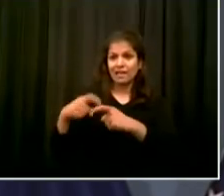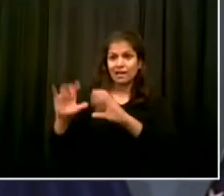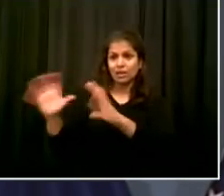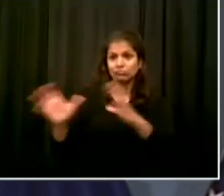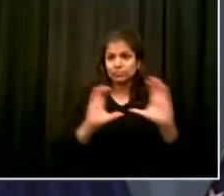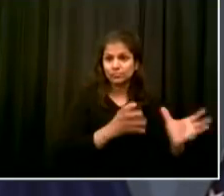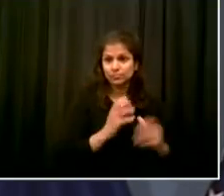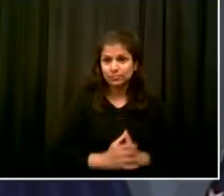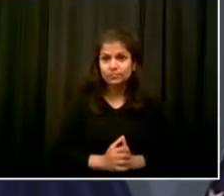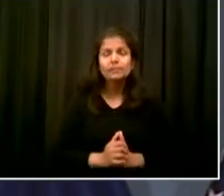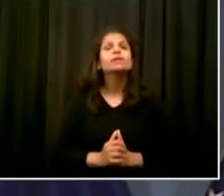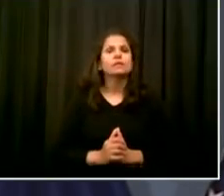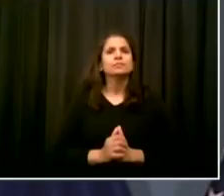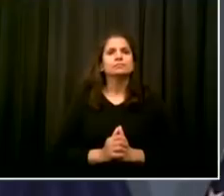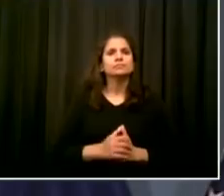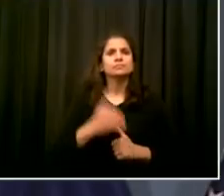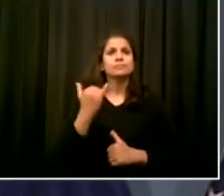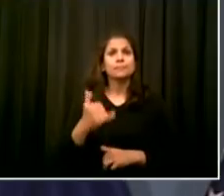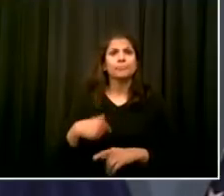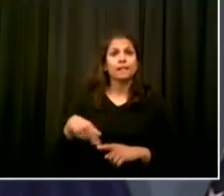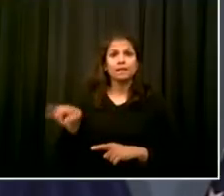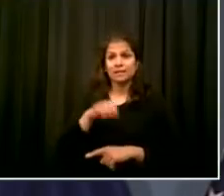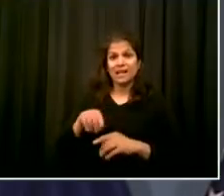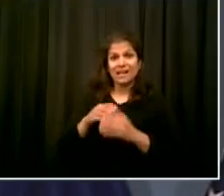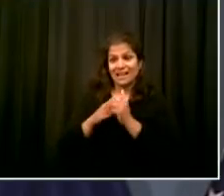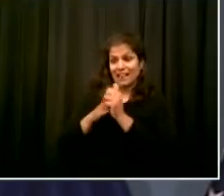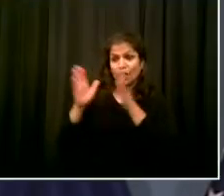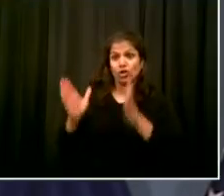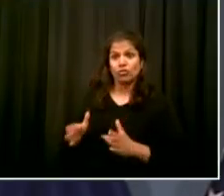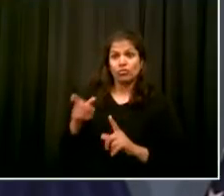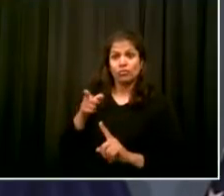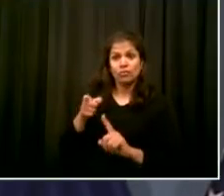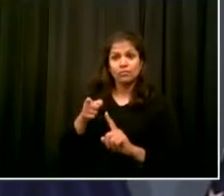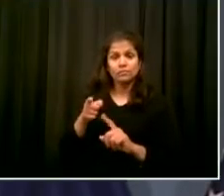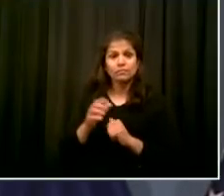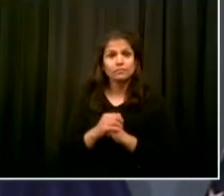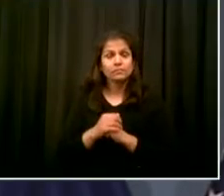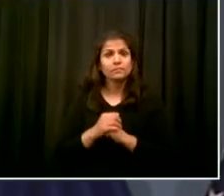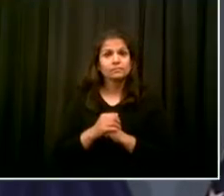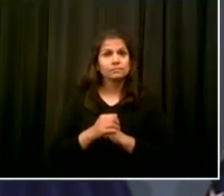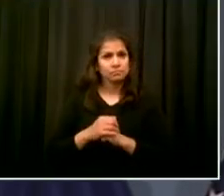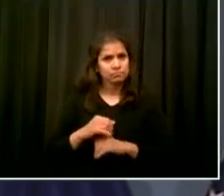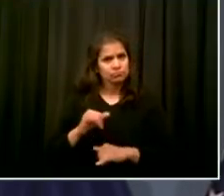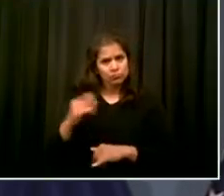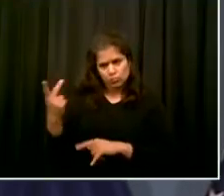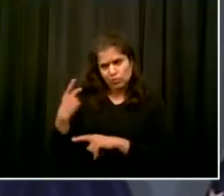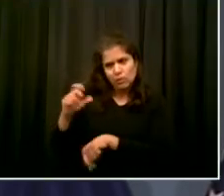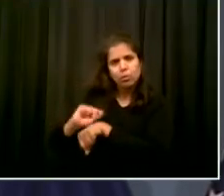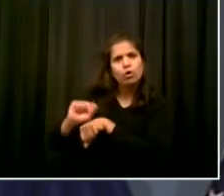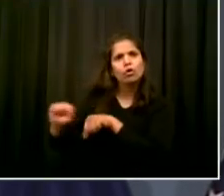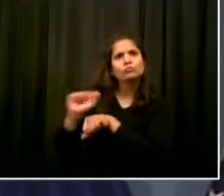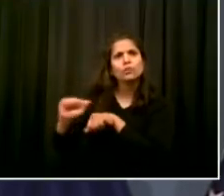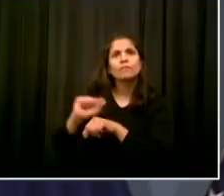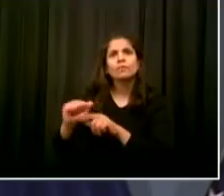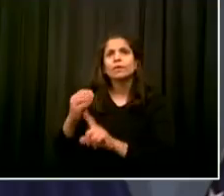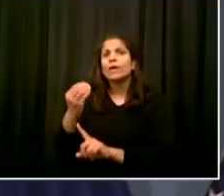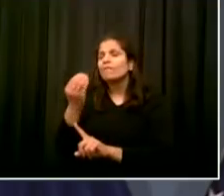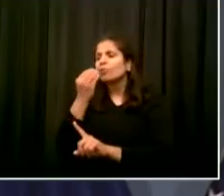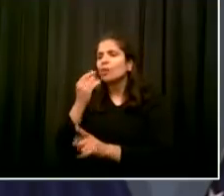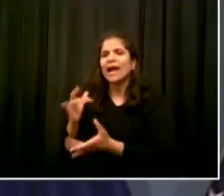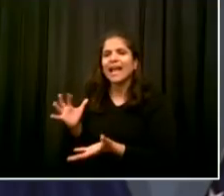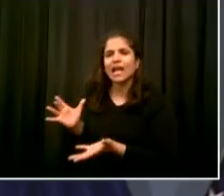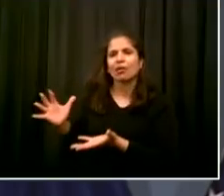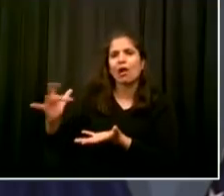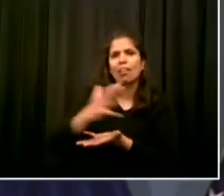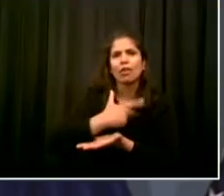we were working together on a food drive for people who were working just weeks ago and now have no income and need